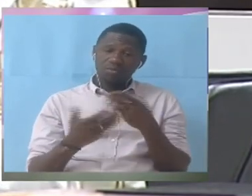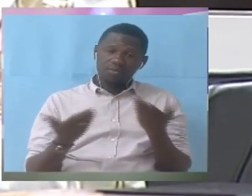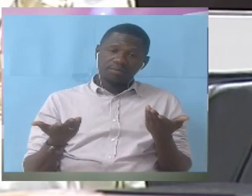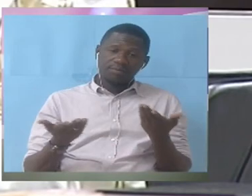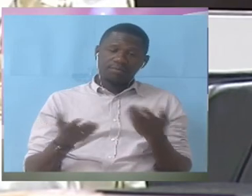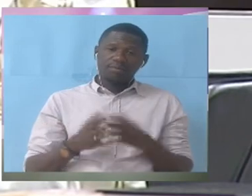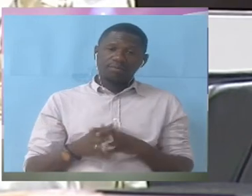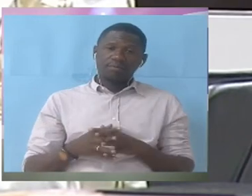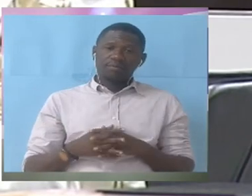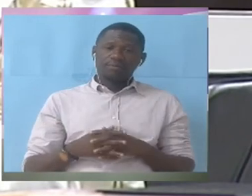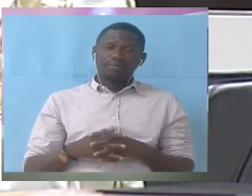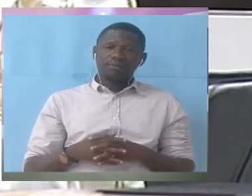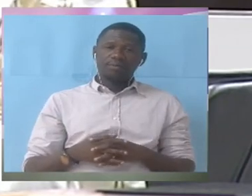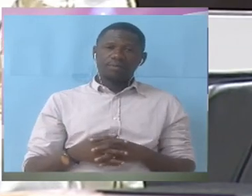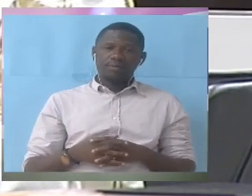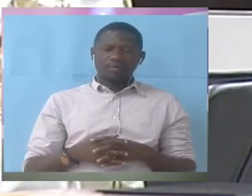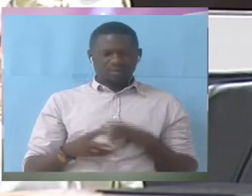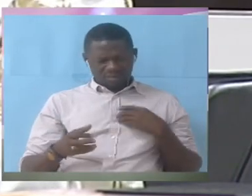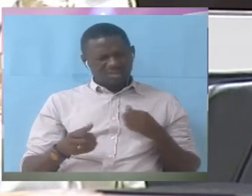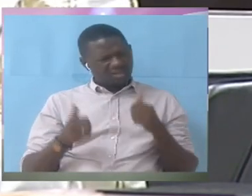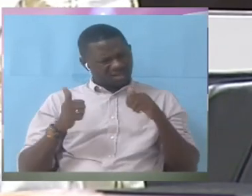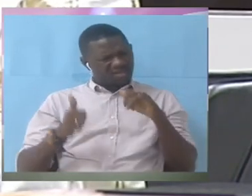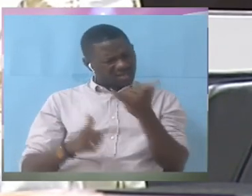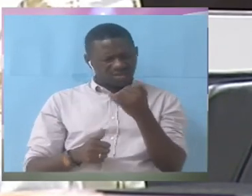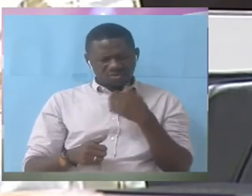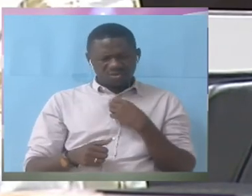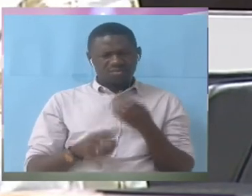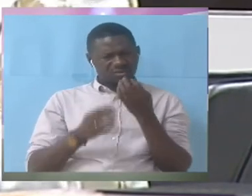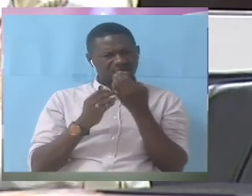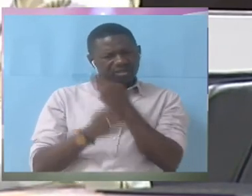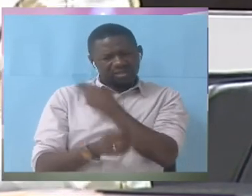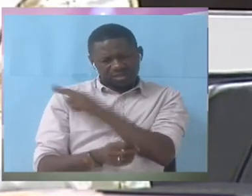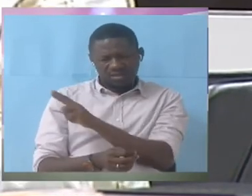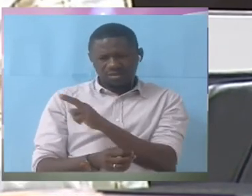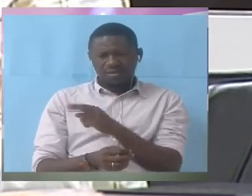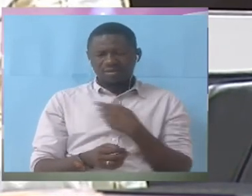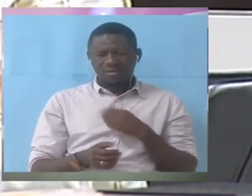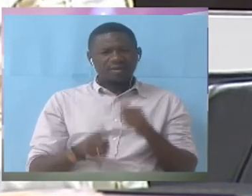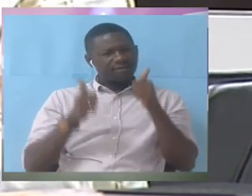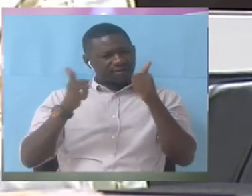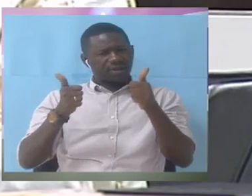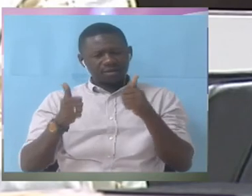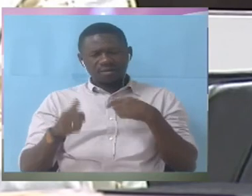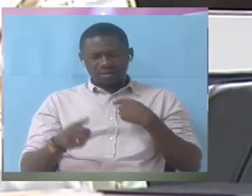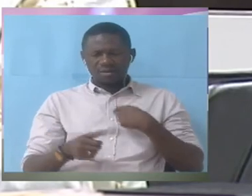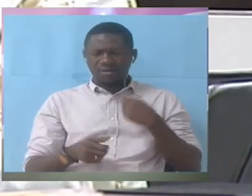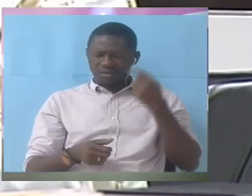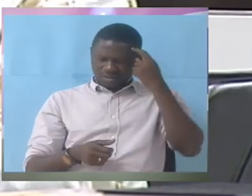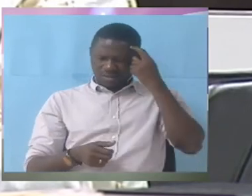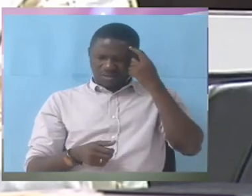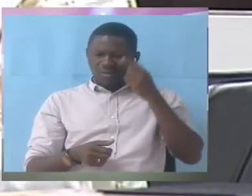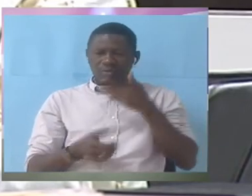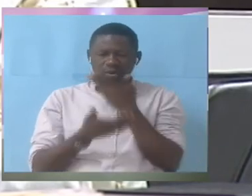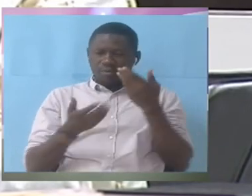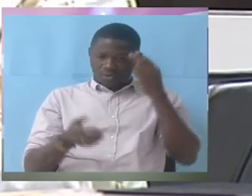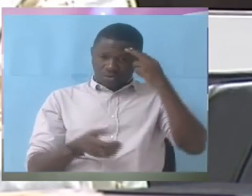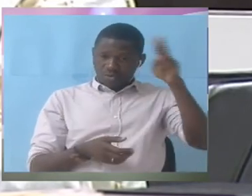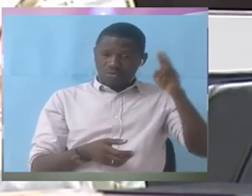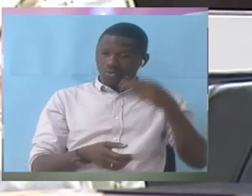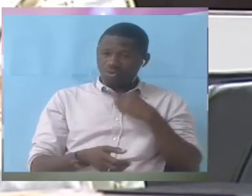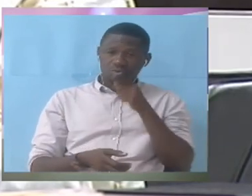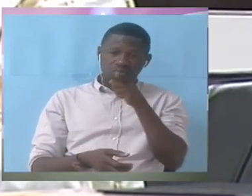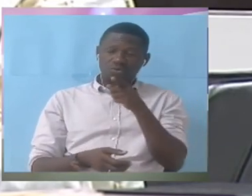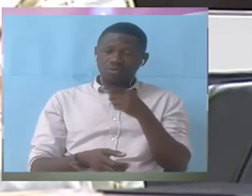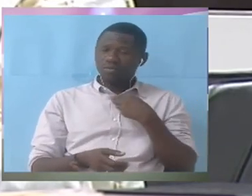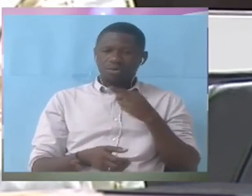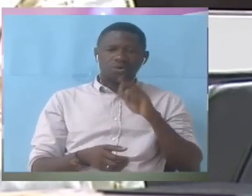wala bayyiwuñ ma. No, of course you have been released. He said, fine, if I'm released, I now determine where I go, not you. I'm not going to the State House. Mu